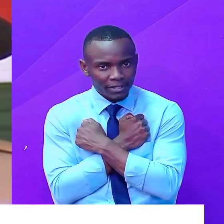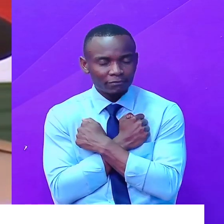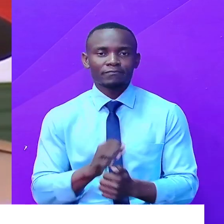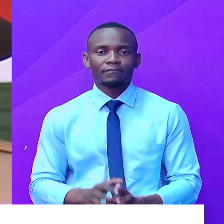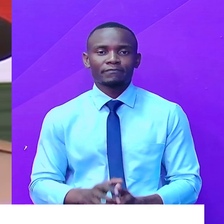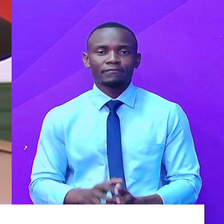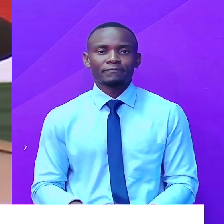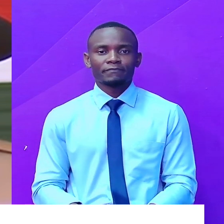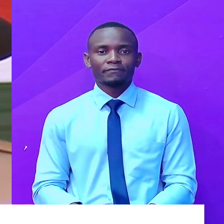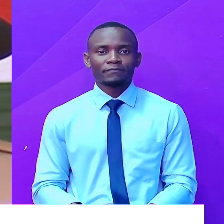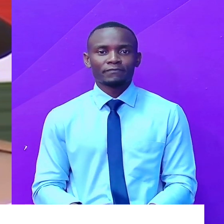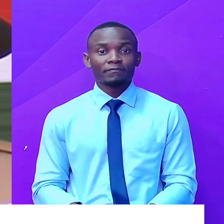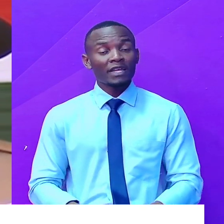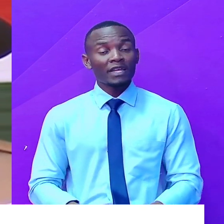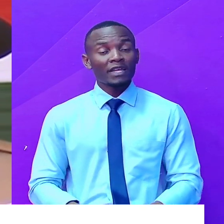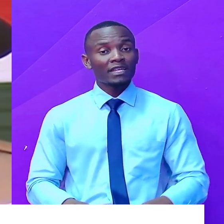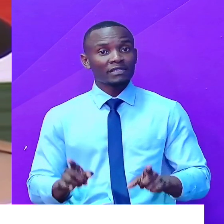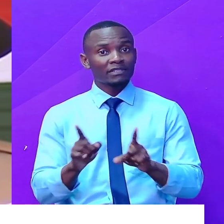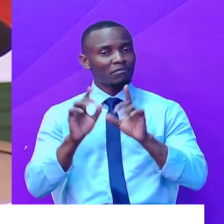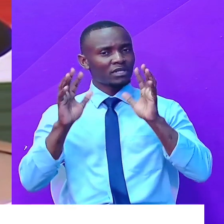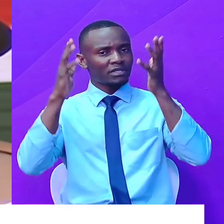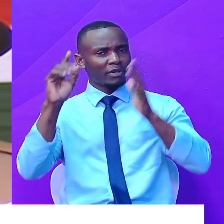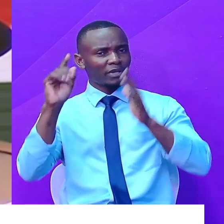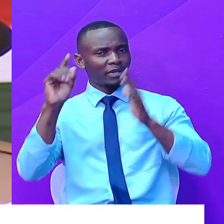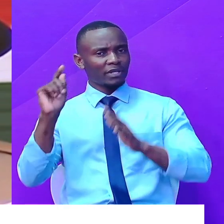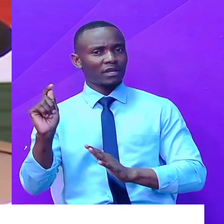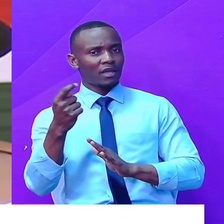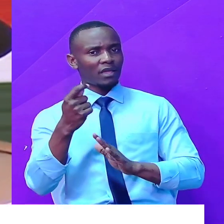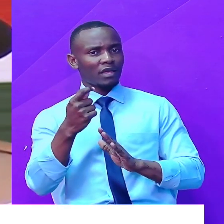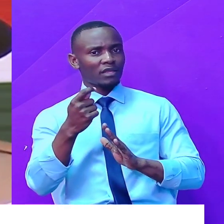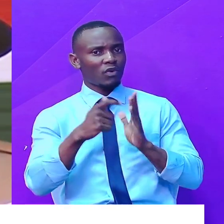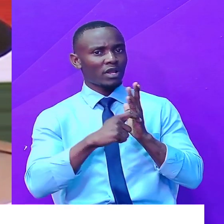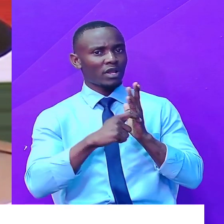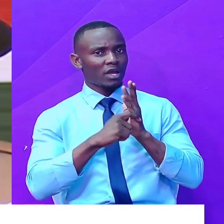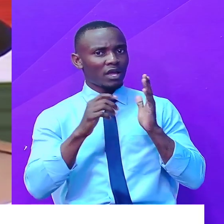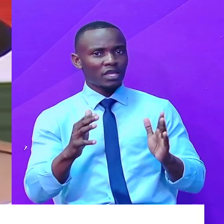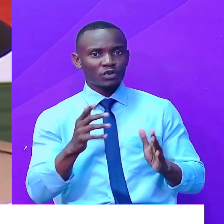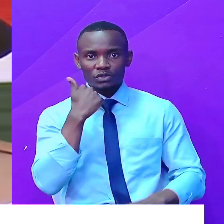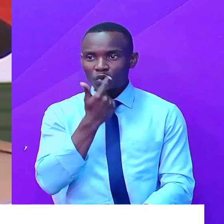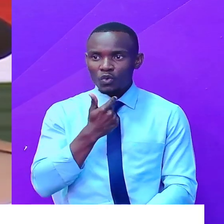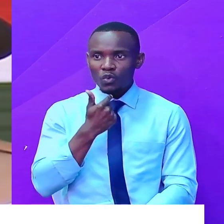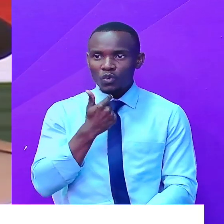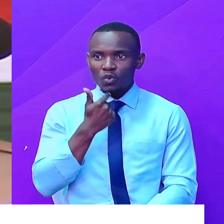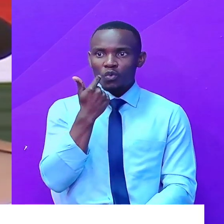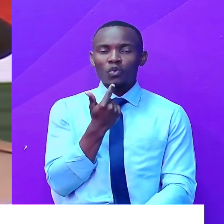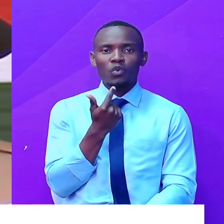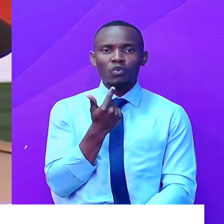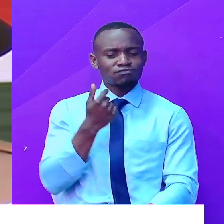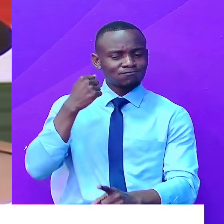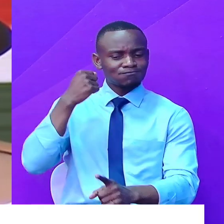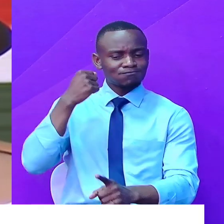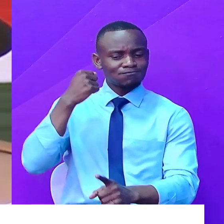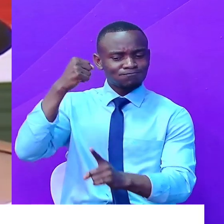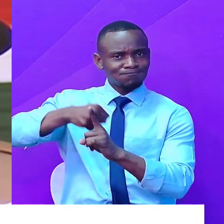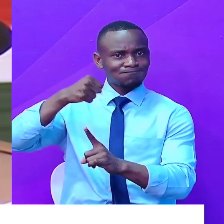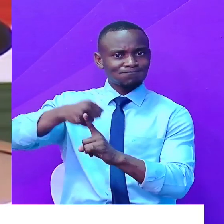The celebration of Kenyan heroes who risked their lives fighting for the independence of their